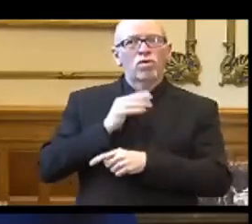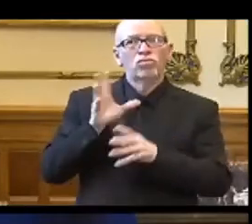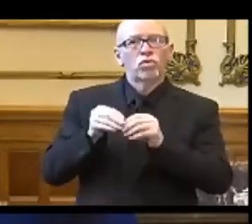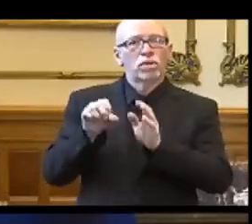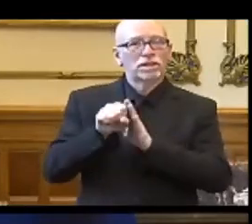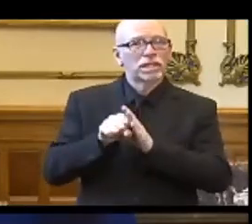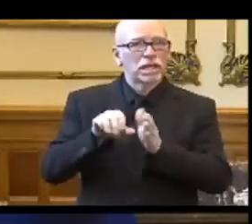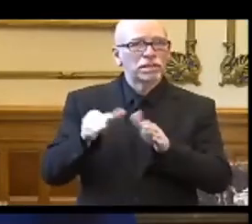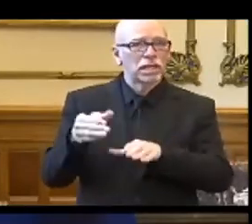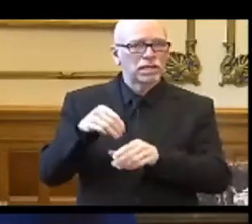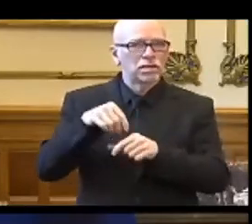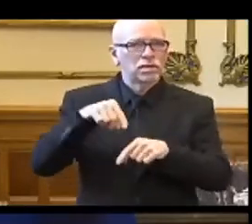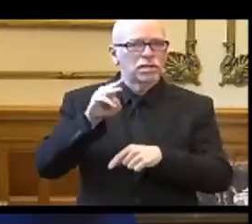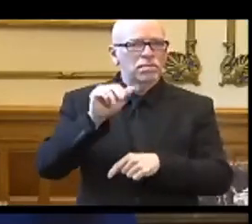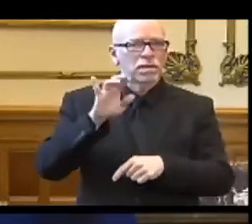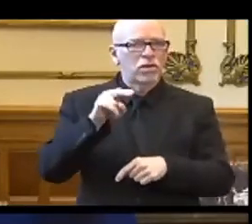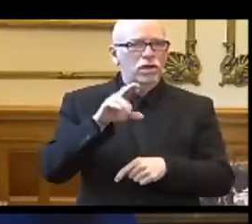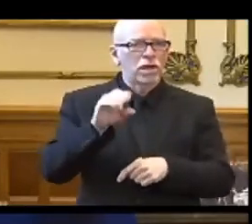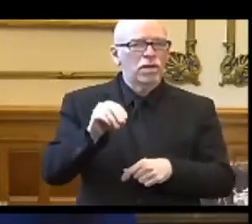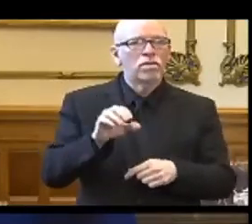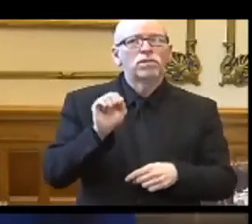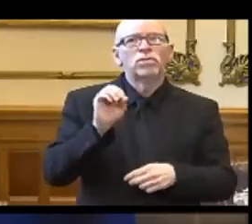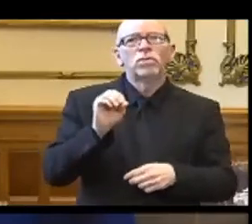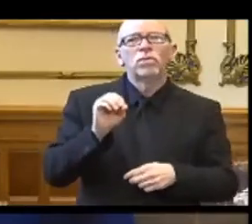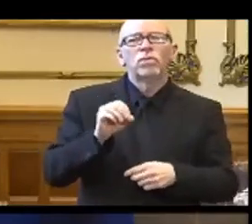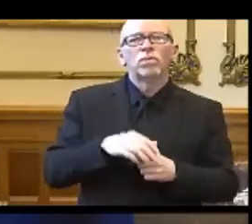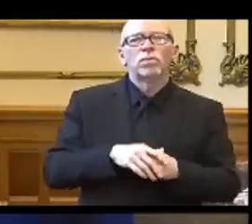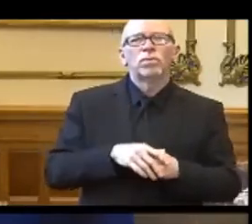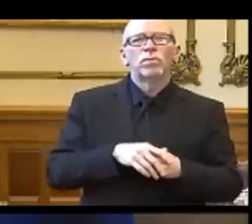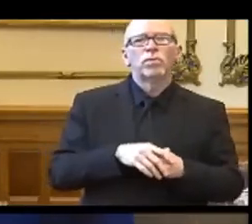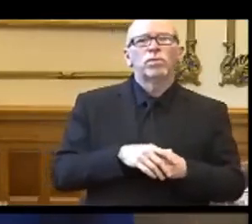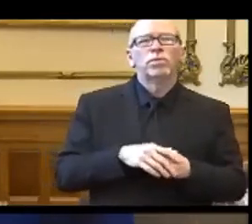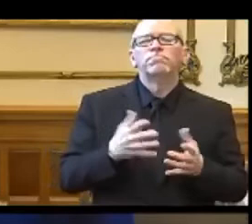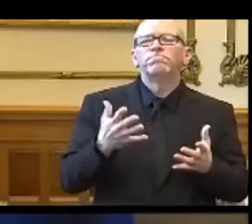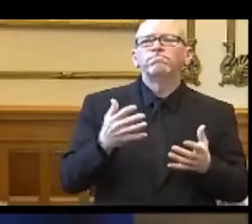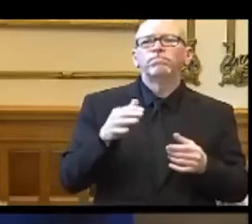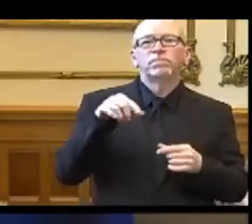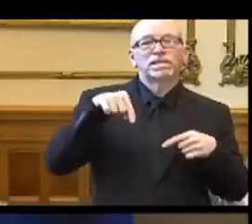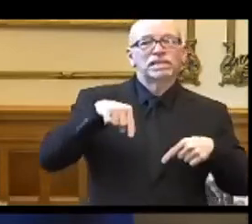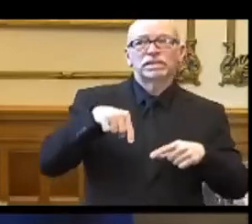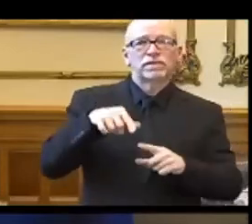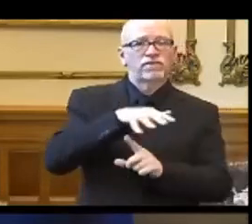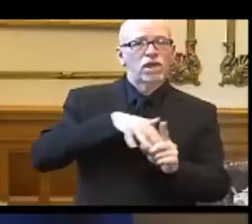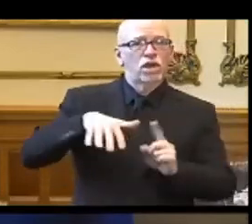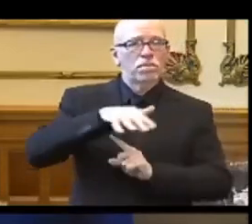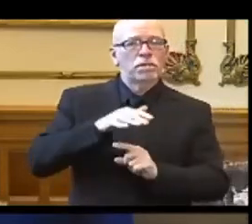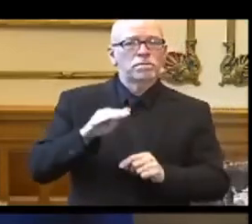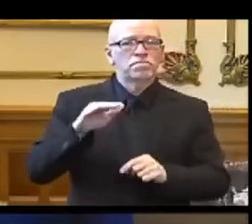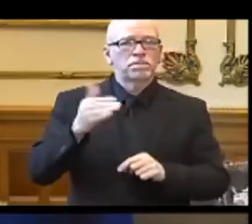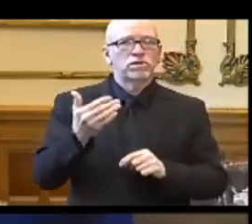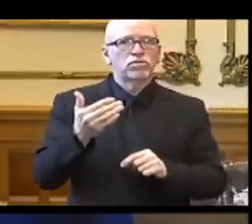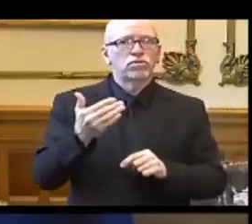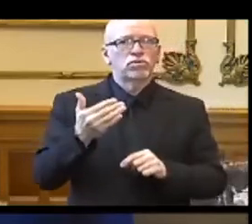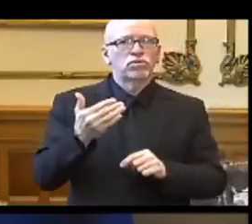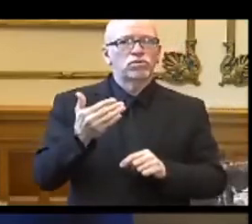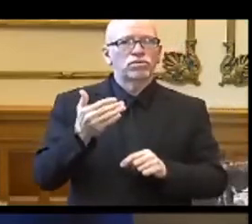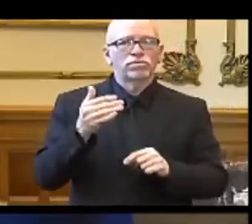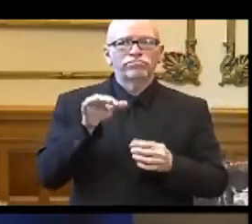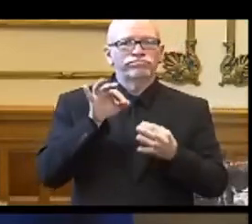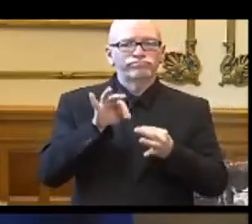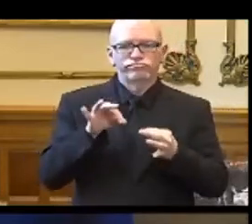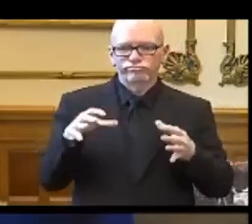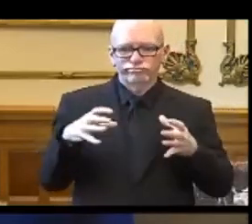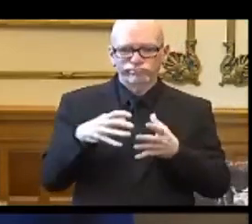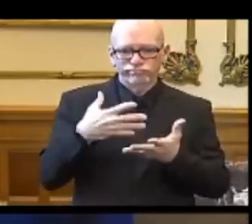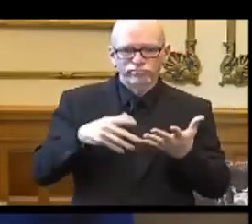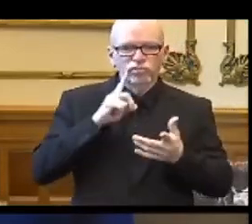state deaths have been reported. And so it's an environment that appeared to be almost a perfect petri dish for how this